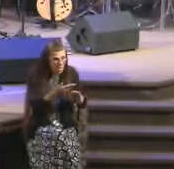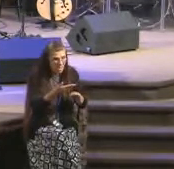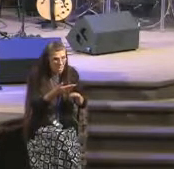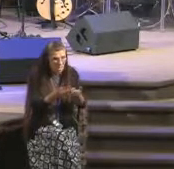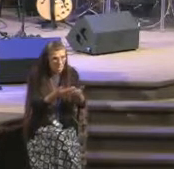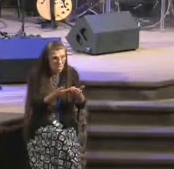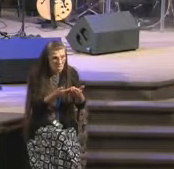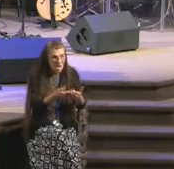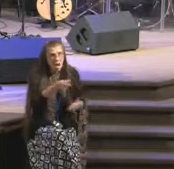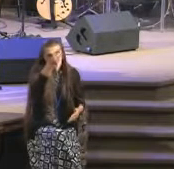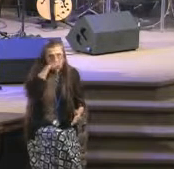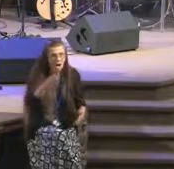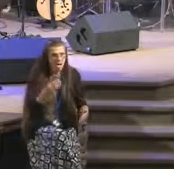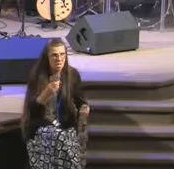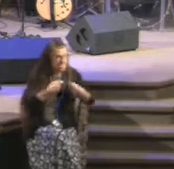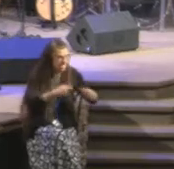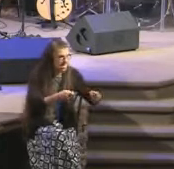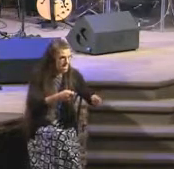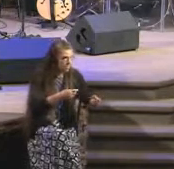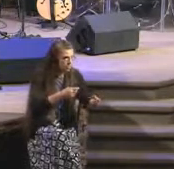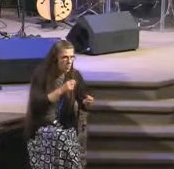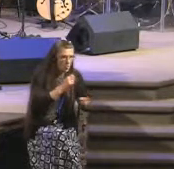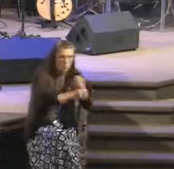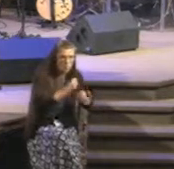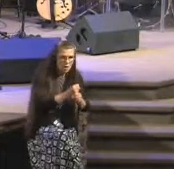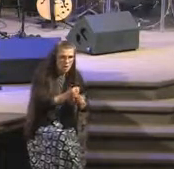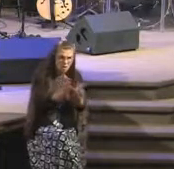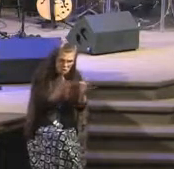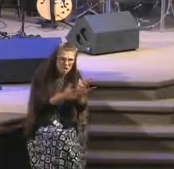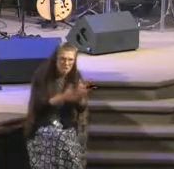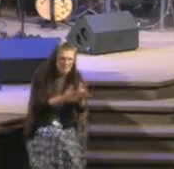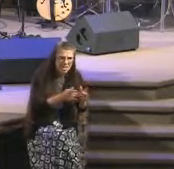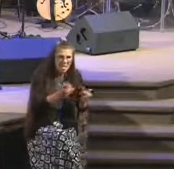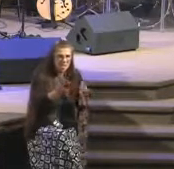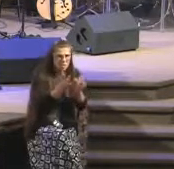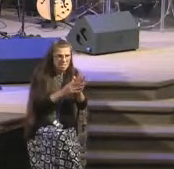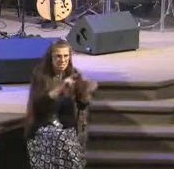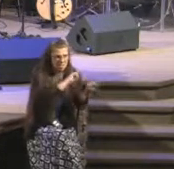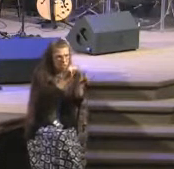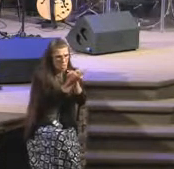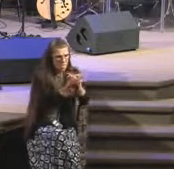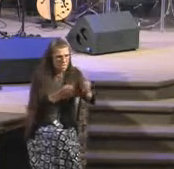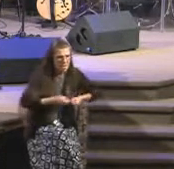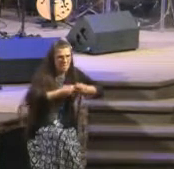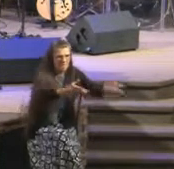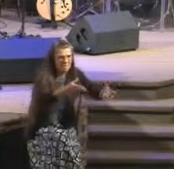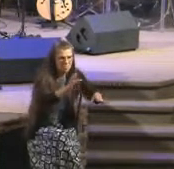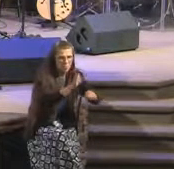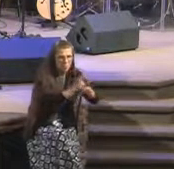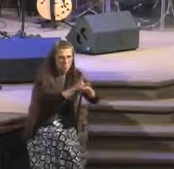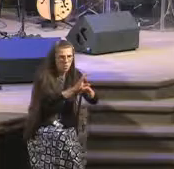God's gift to the world was Jesus. Jesus turned around and gave a gift to the world, and it's called the